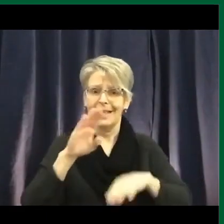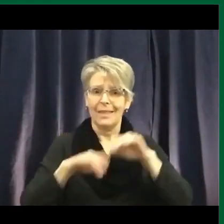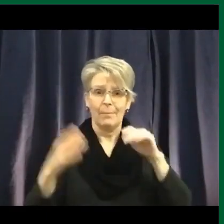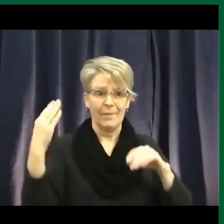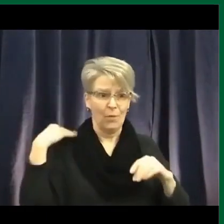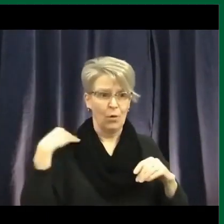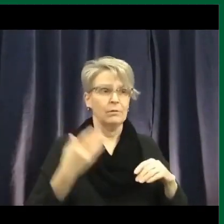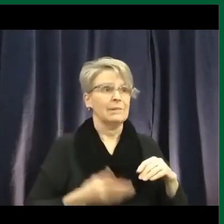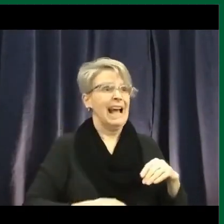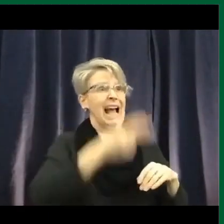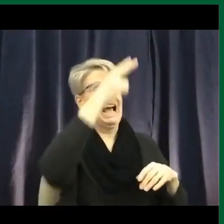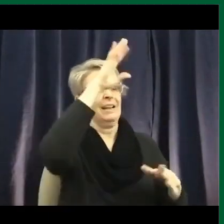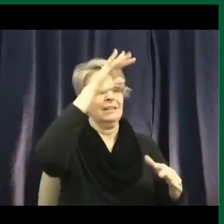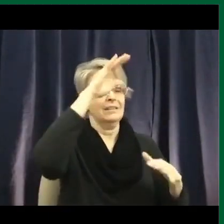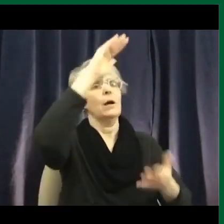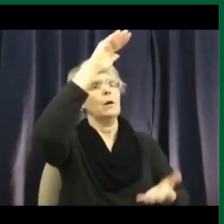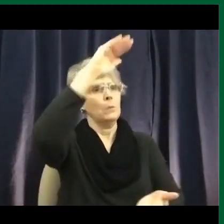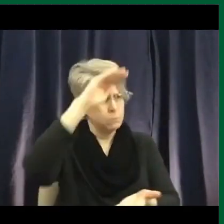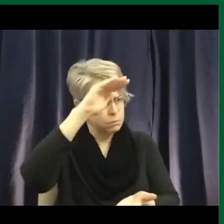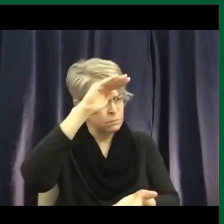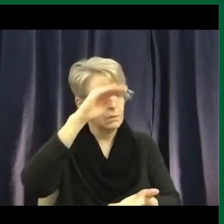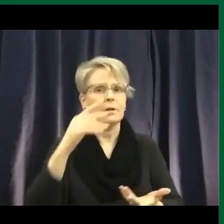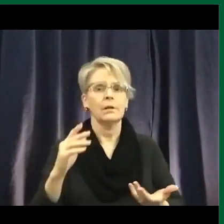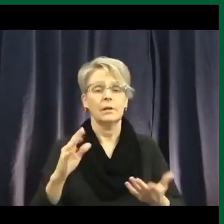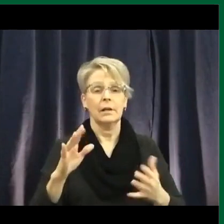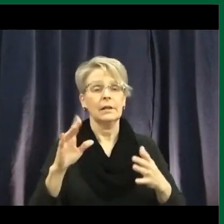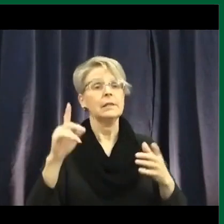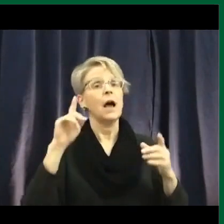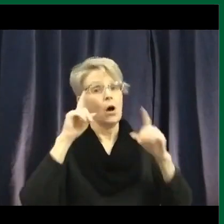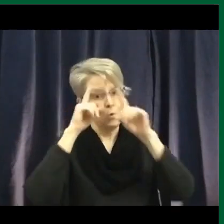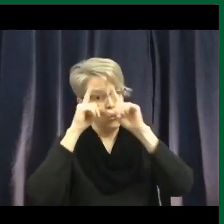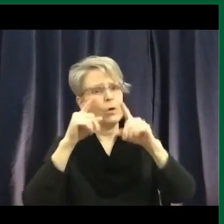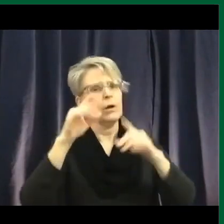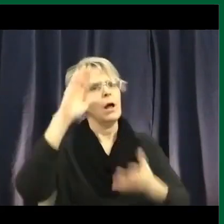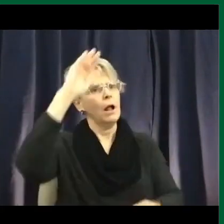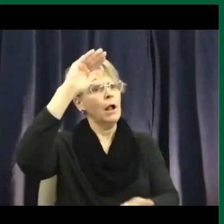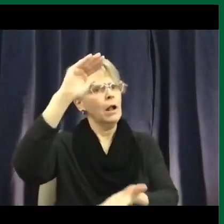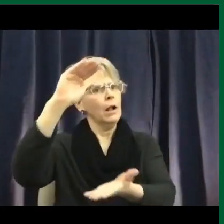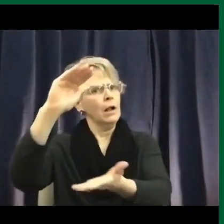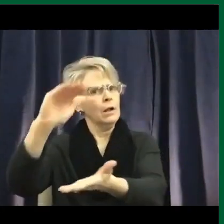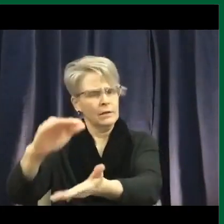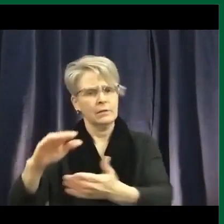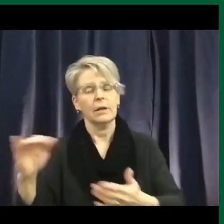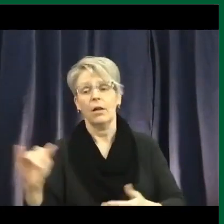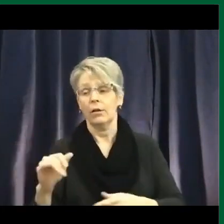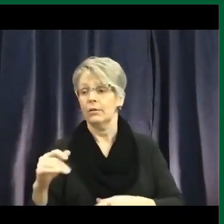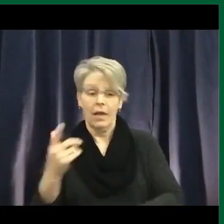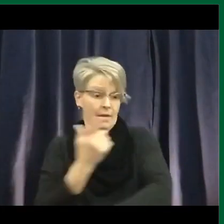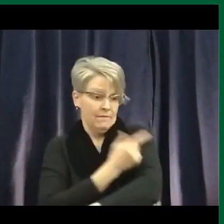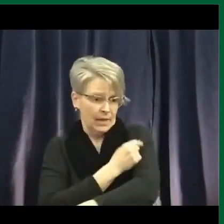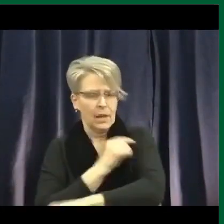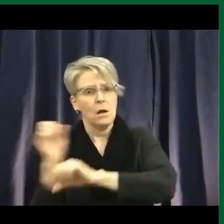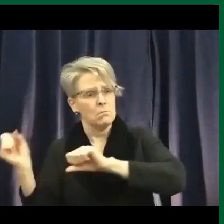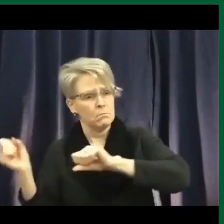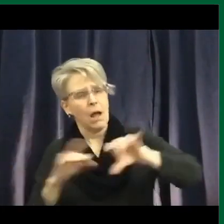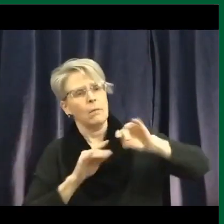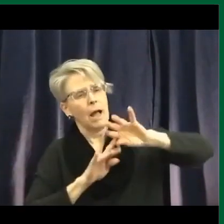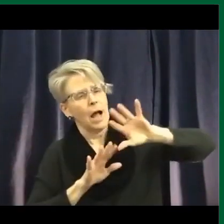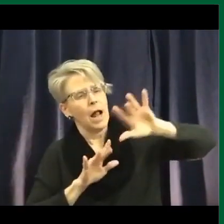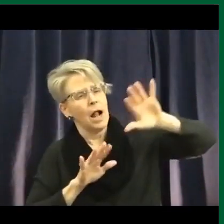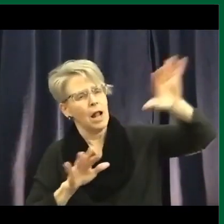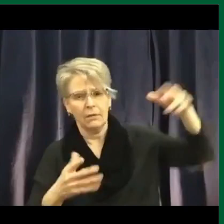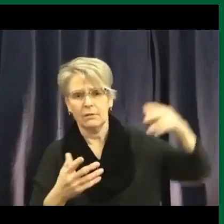Our trajectories are in a positive direction, including the trajectory of the vaccine deliveries that we're receiving. We're, as I said,